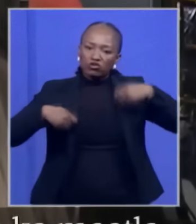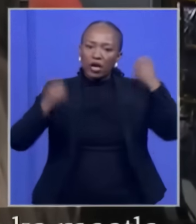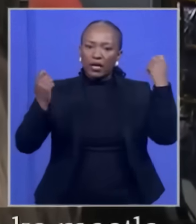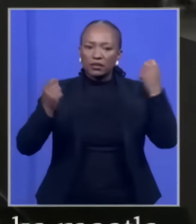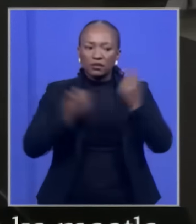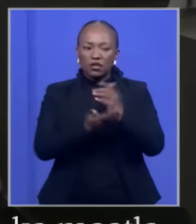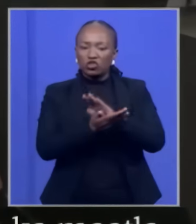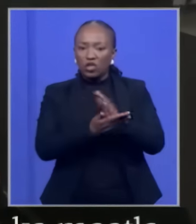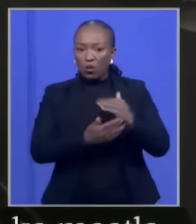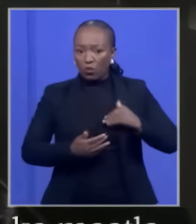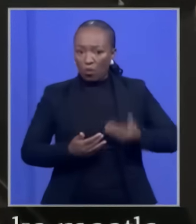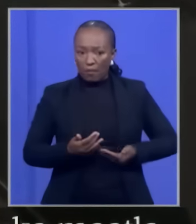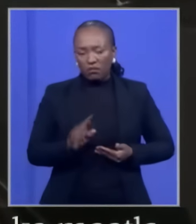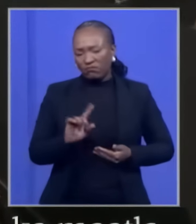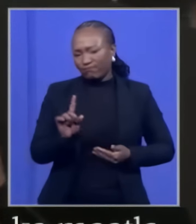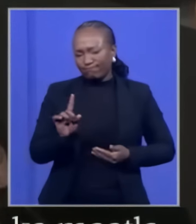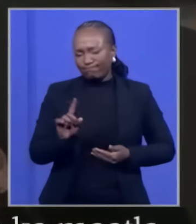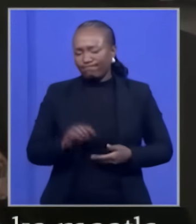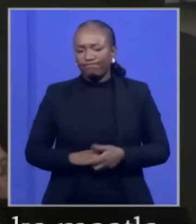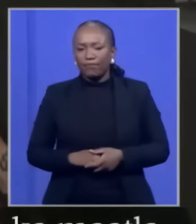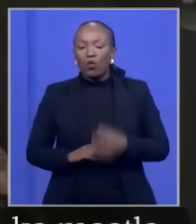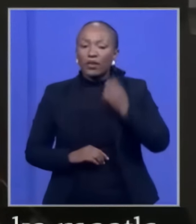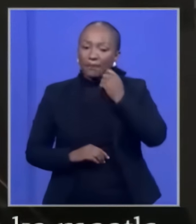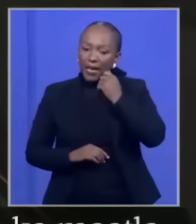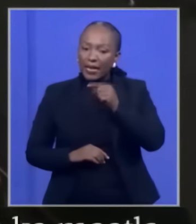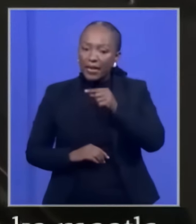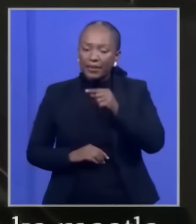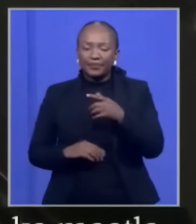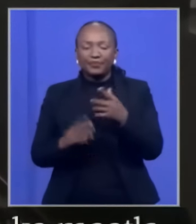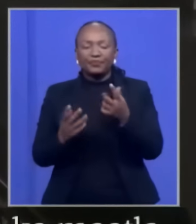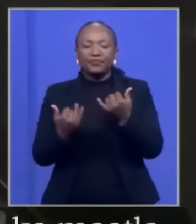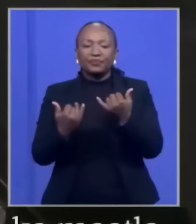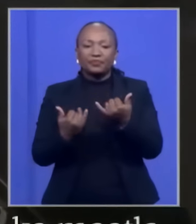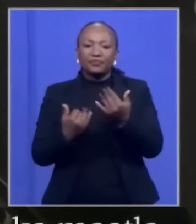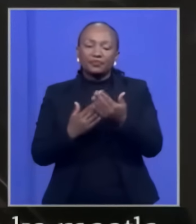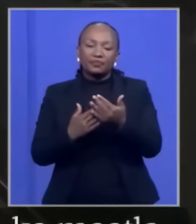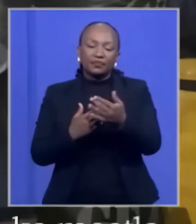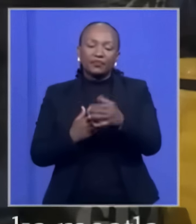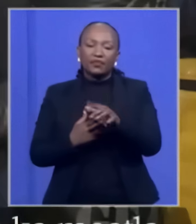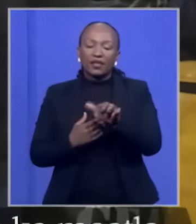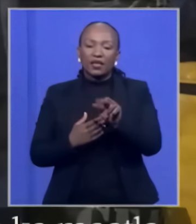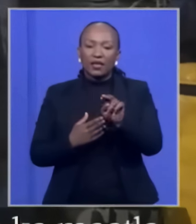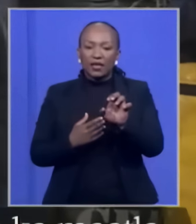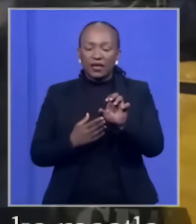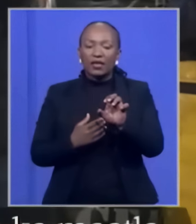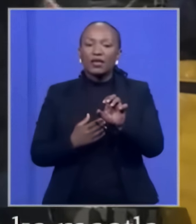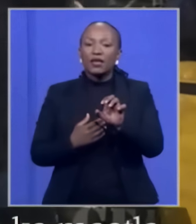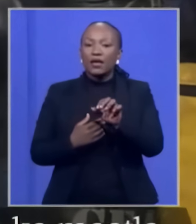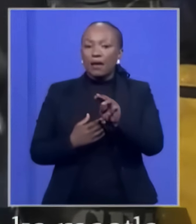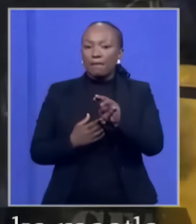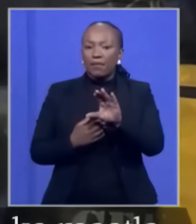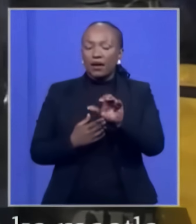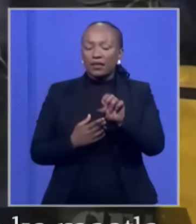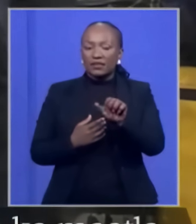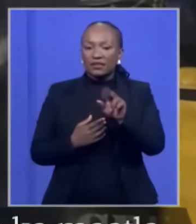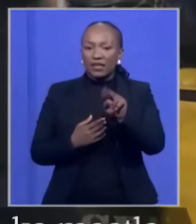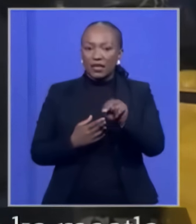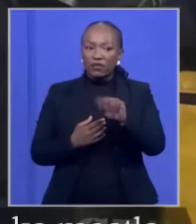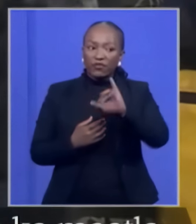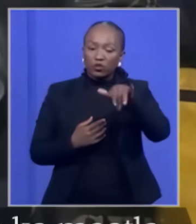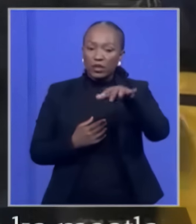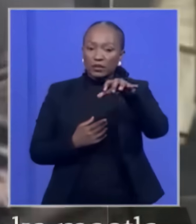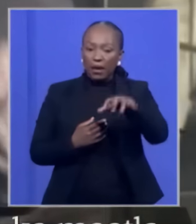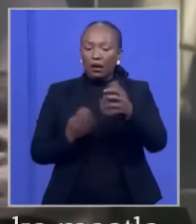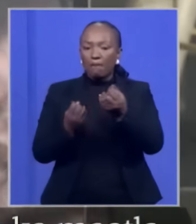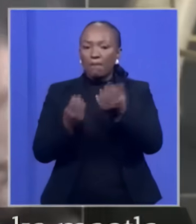with the males. Sebapadi seo se sa tšwago mahlalagading Leon Youngson o tšwa lefelong leo le nago le ditlhotlho tše dintšhi ka borwa bja Johannesburg.